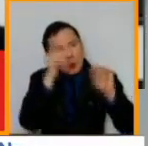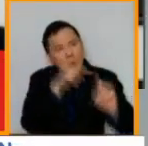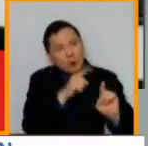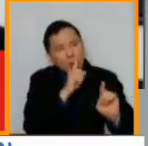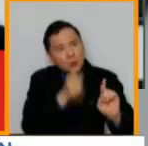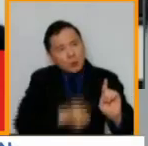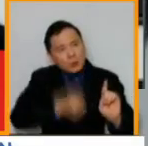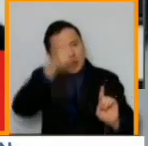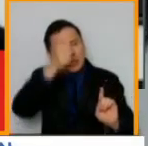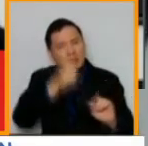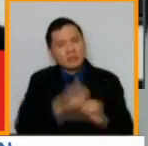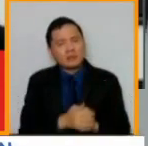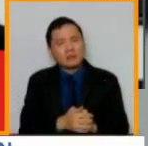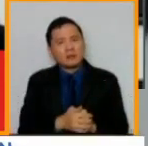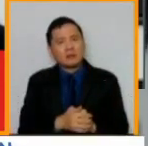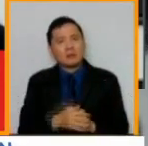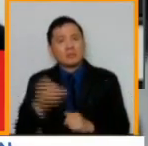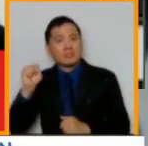without the Supreme Court yet